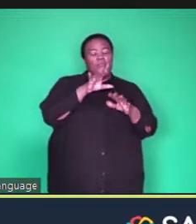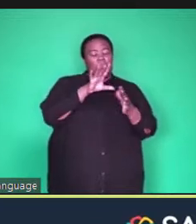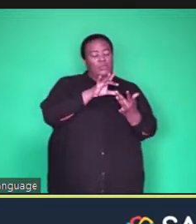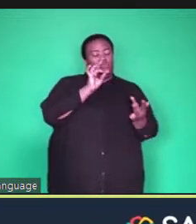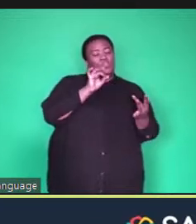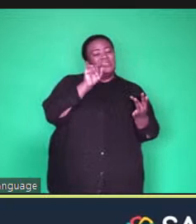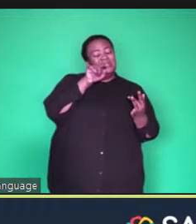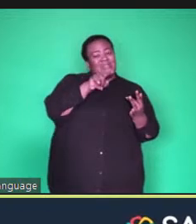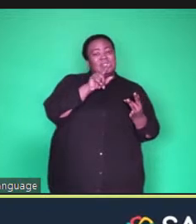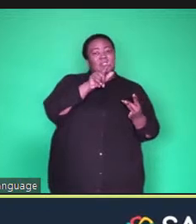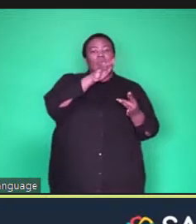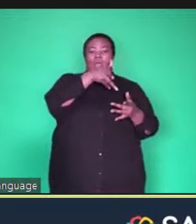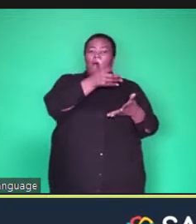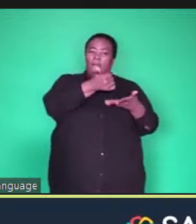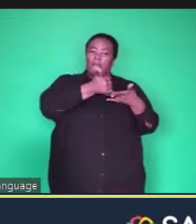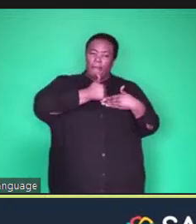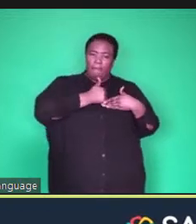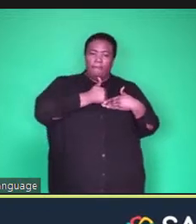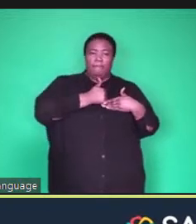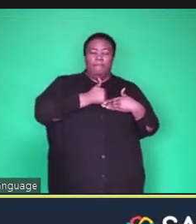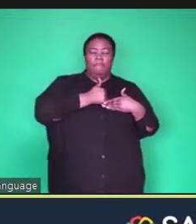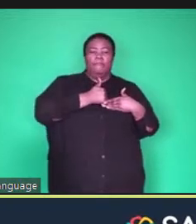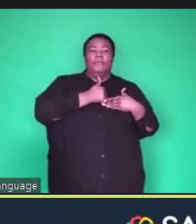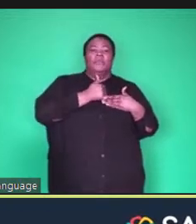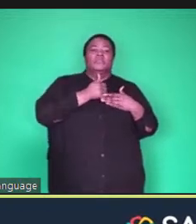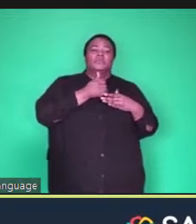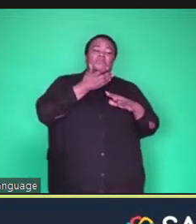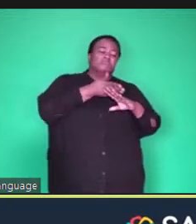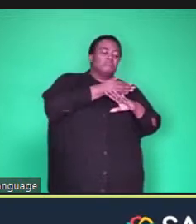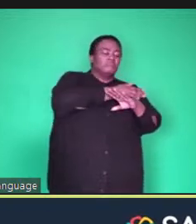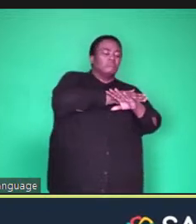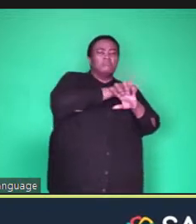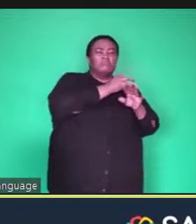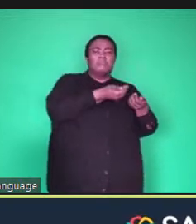unpack the post-apartheid